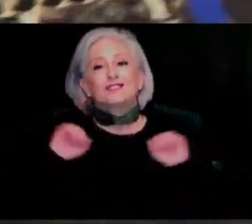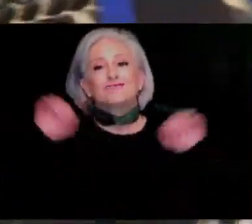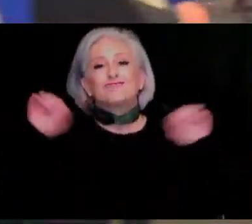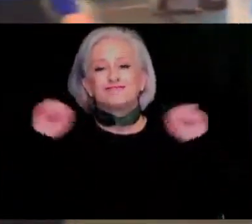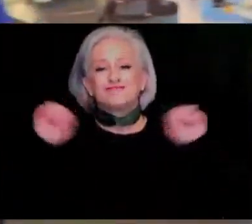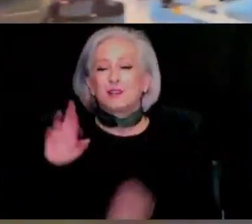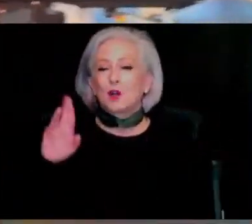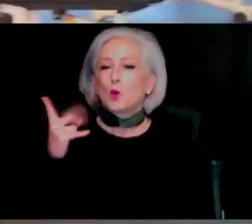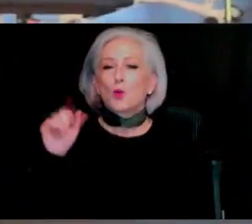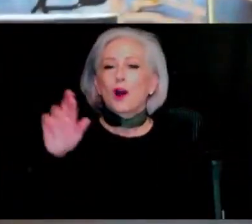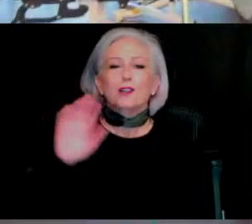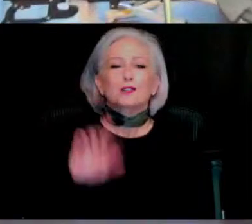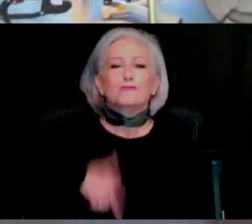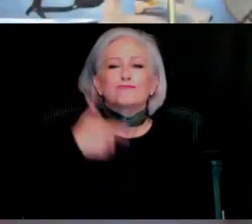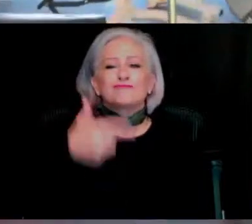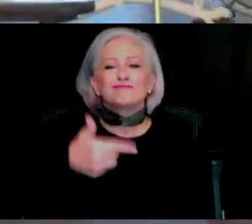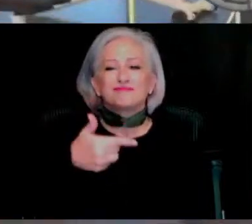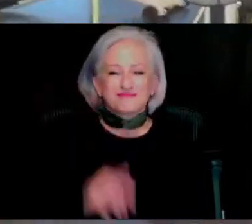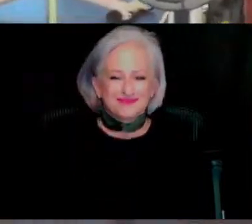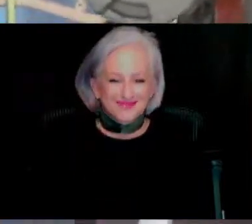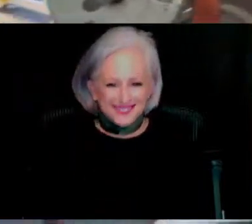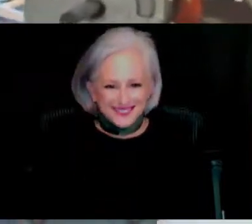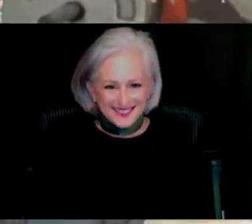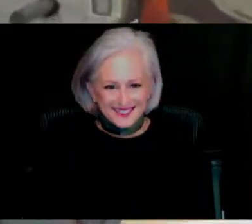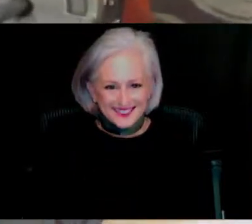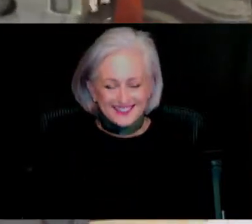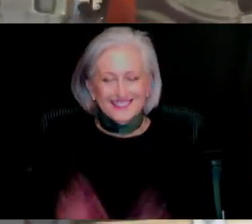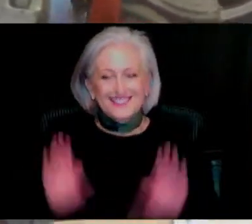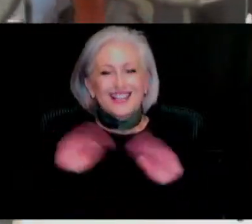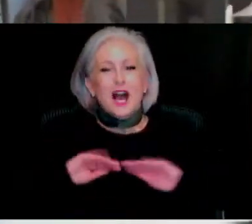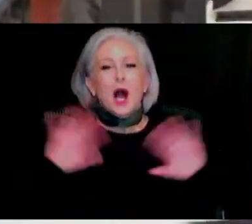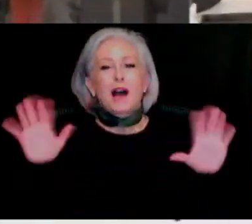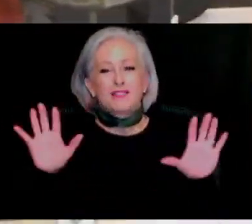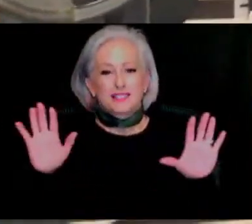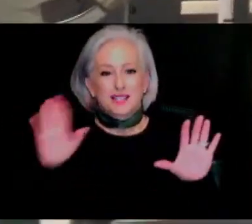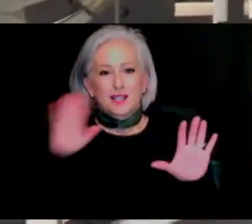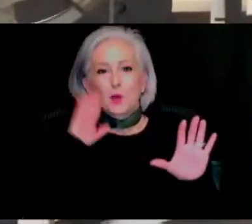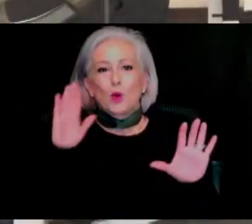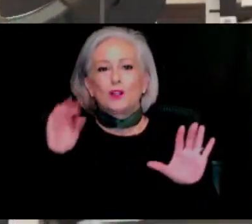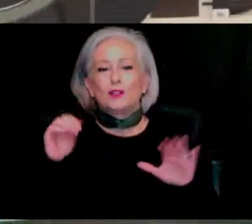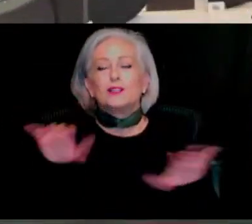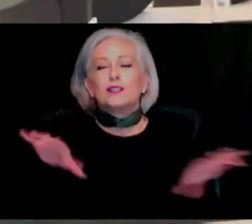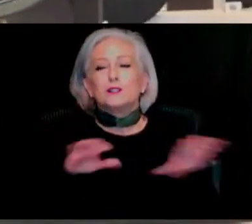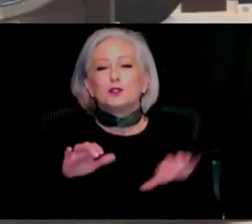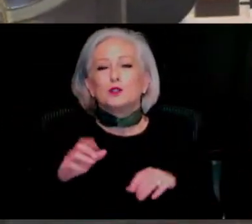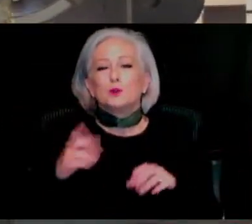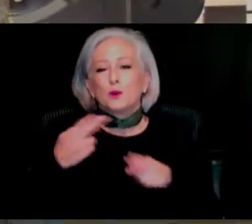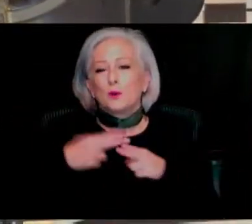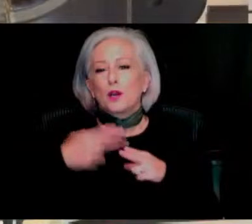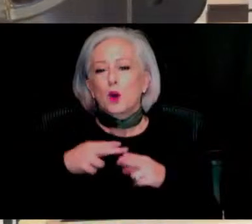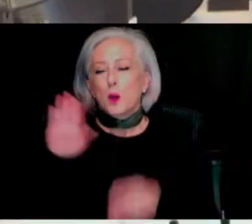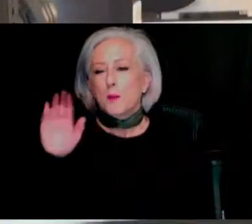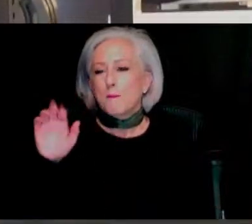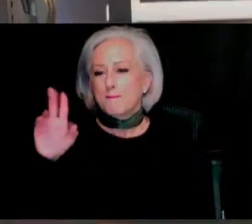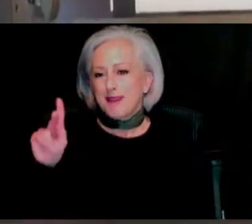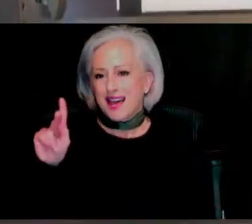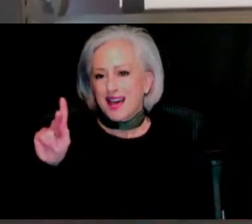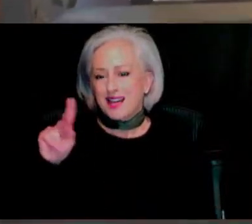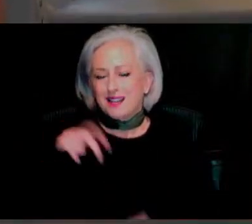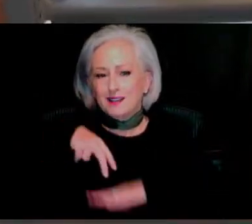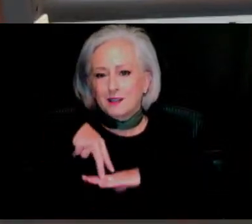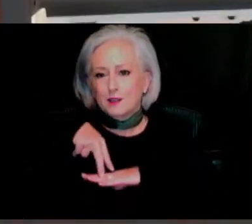of those from the gym? So gym version obviously is going to be, he's going to do a back squat here with just a little bit of weight on it because, you